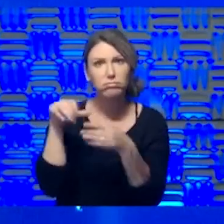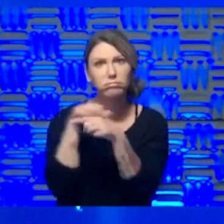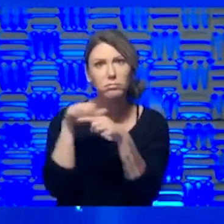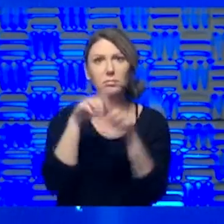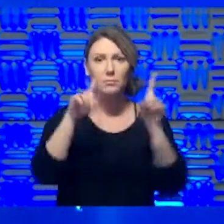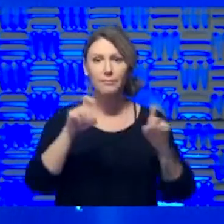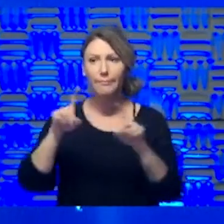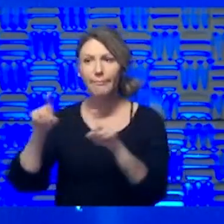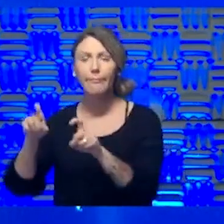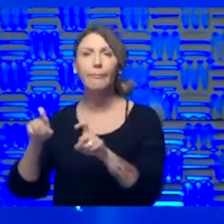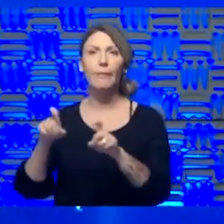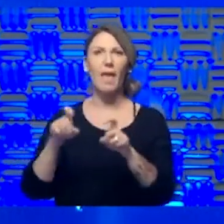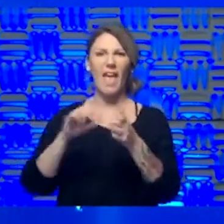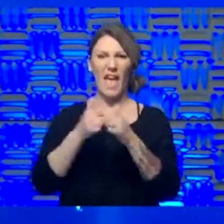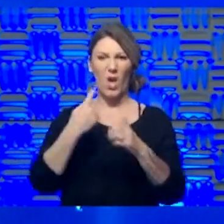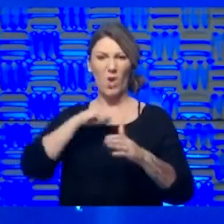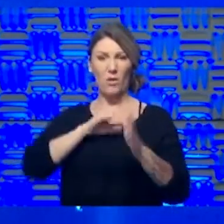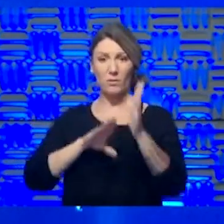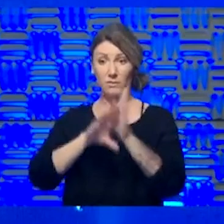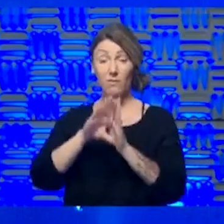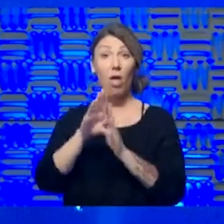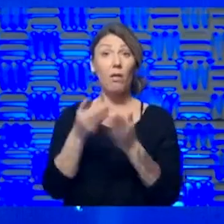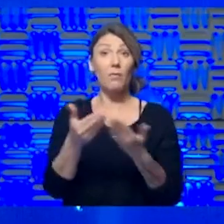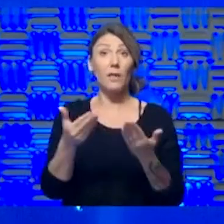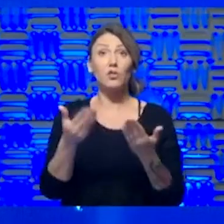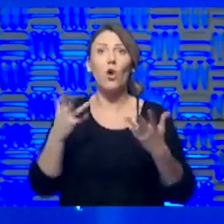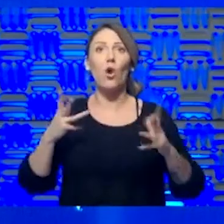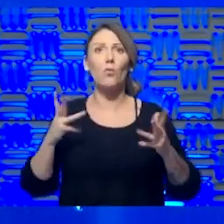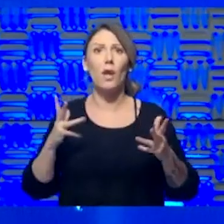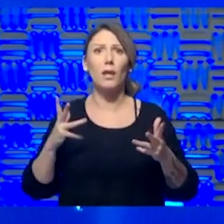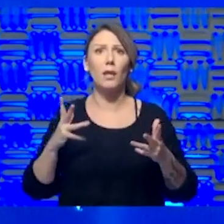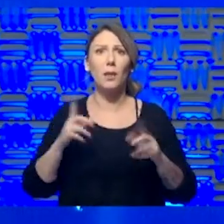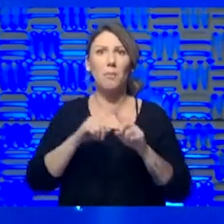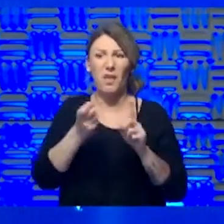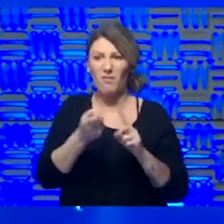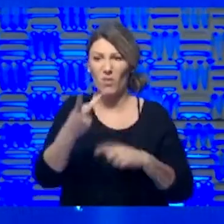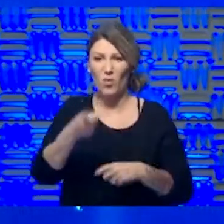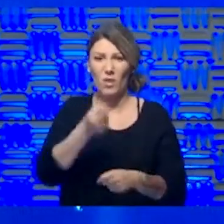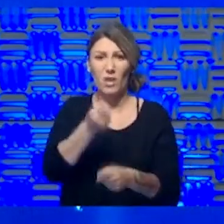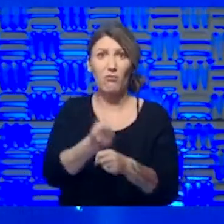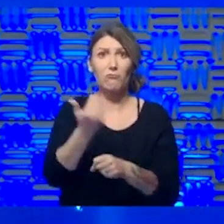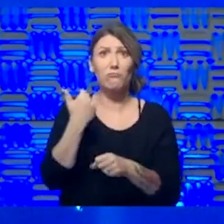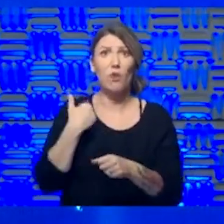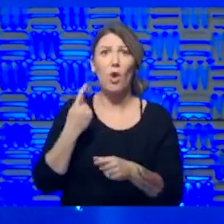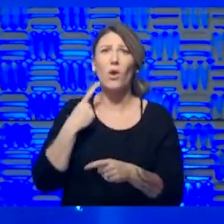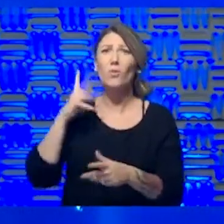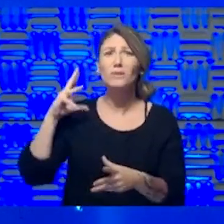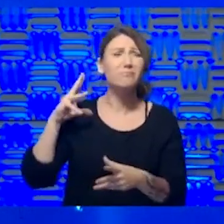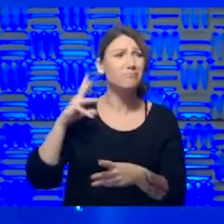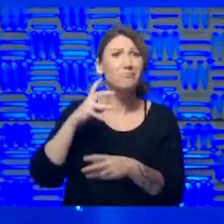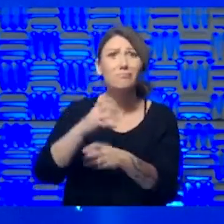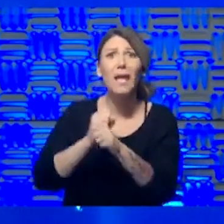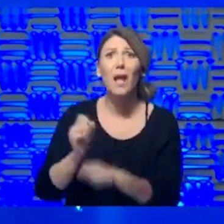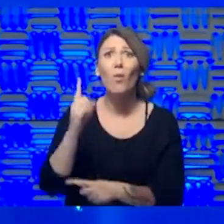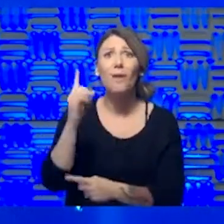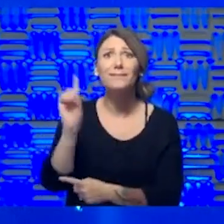things that would have taken a decade only a few years ago. So we've come a long way. I'm really confident we will be